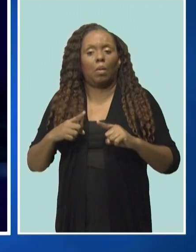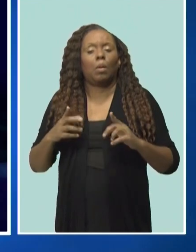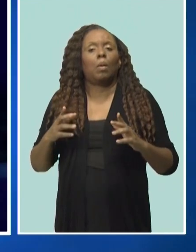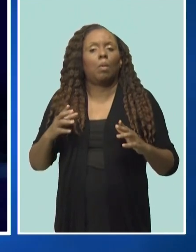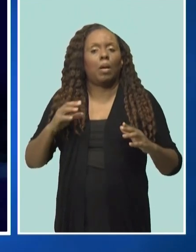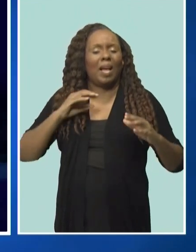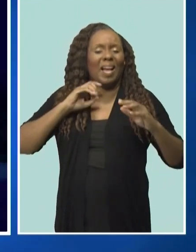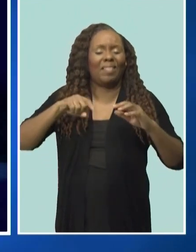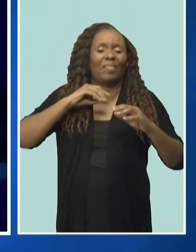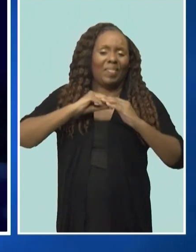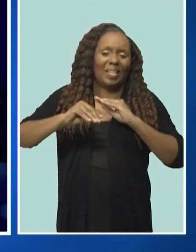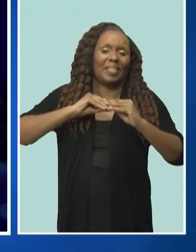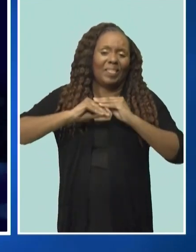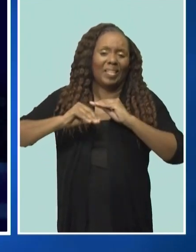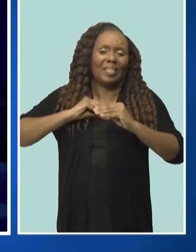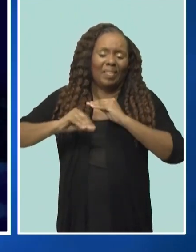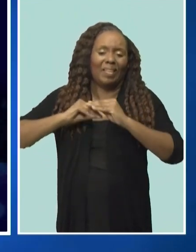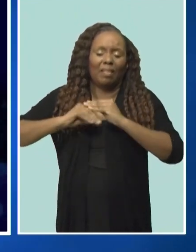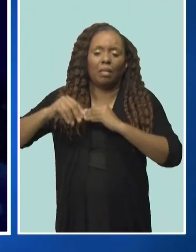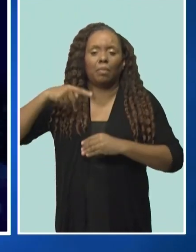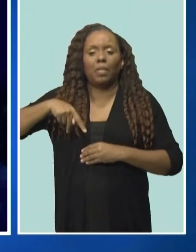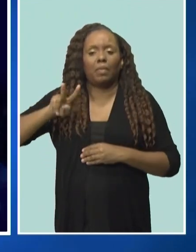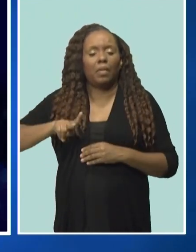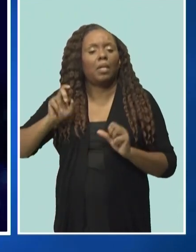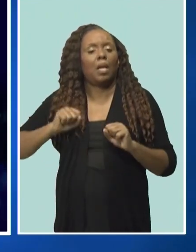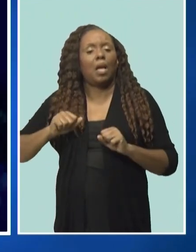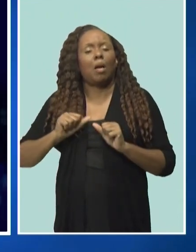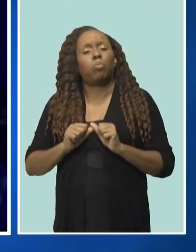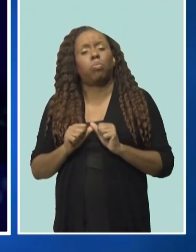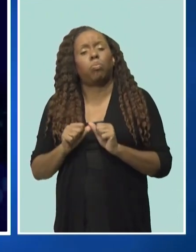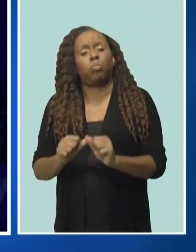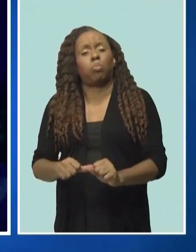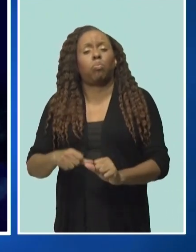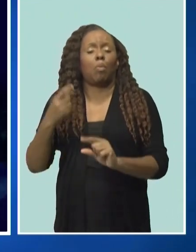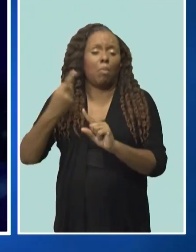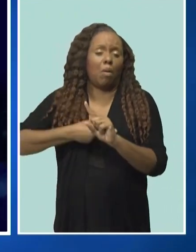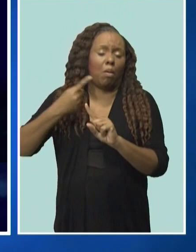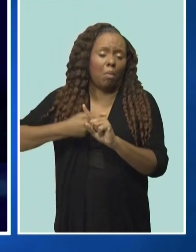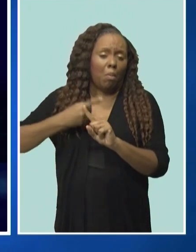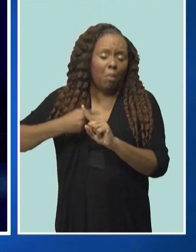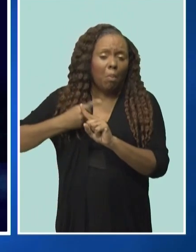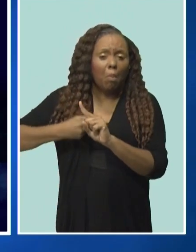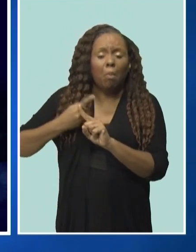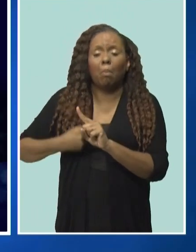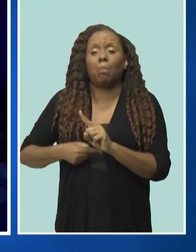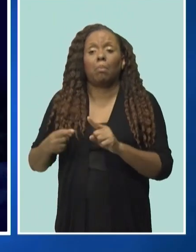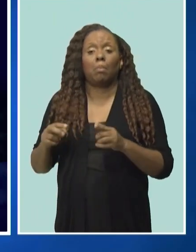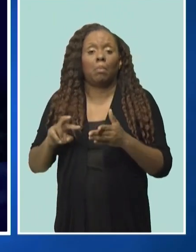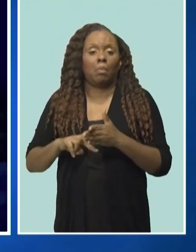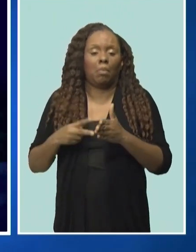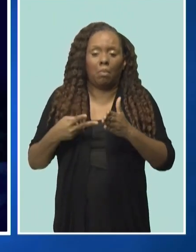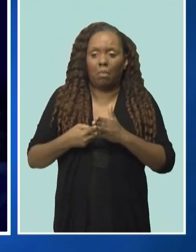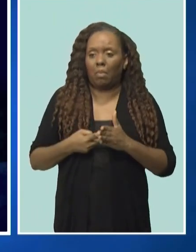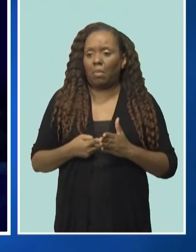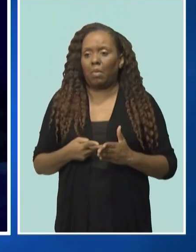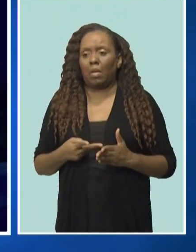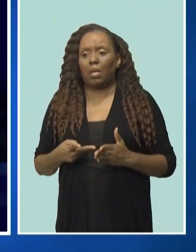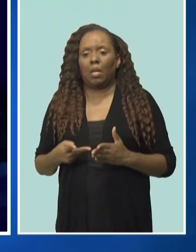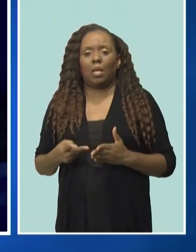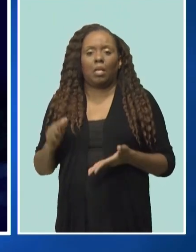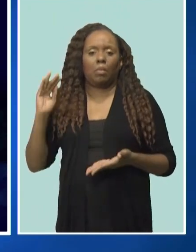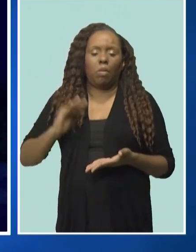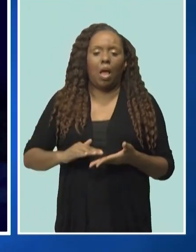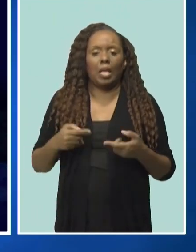longer time and can be in excess of months. This could lead to a shortage of generation capacity and result